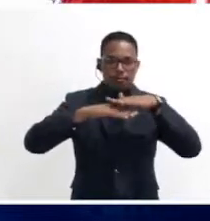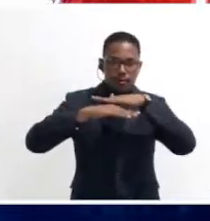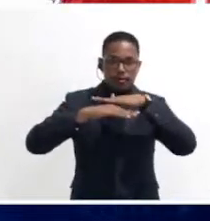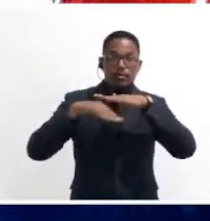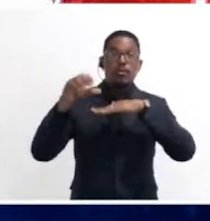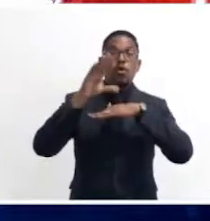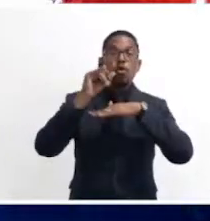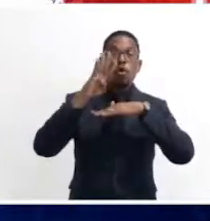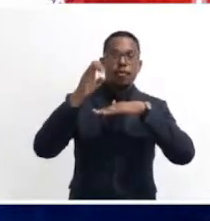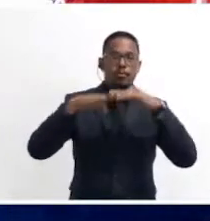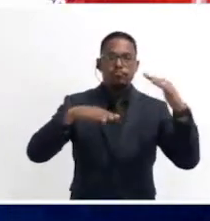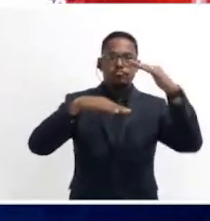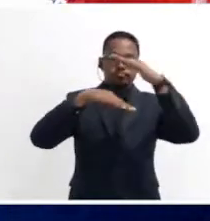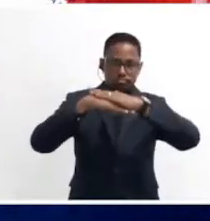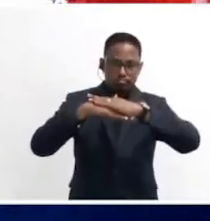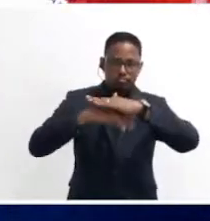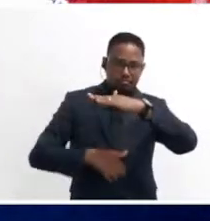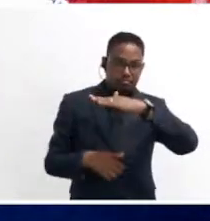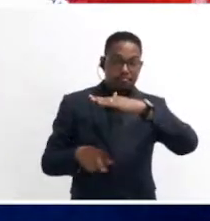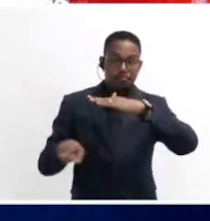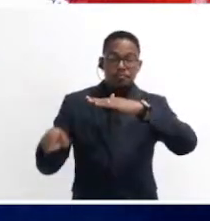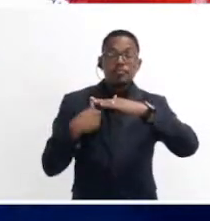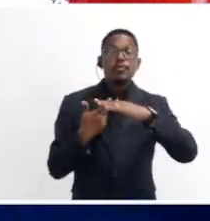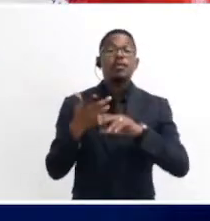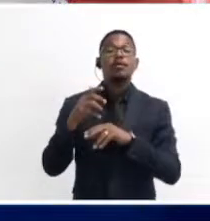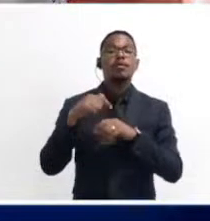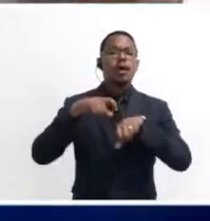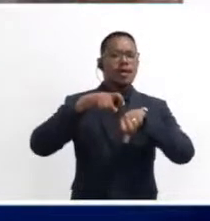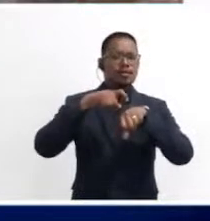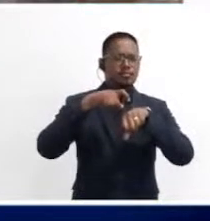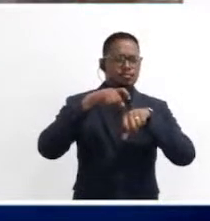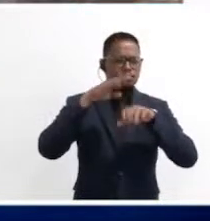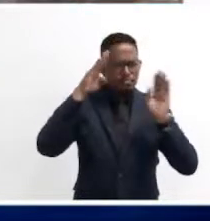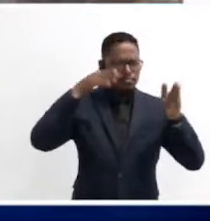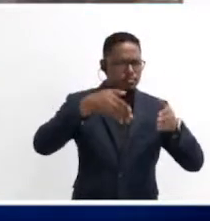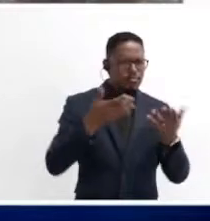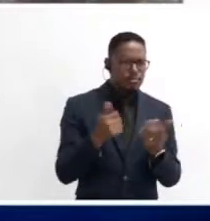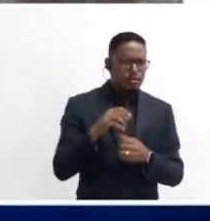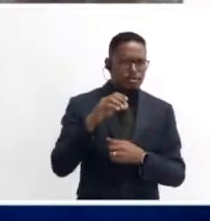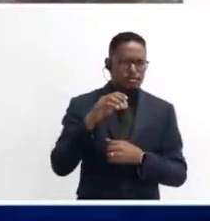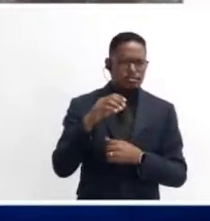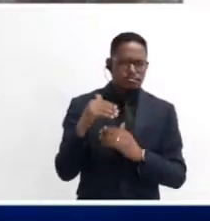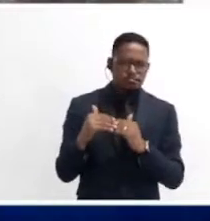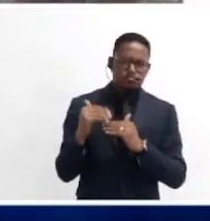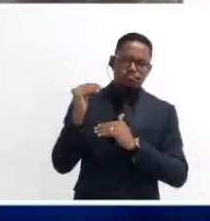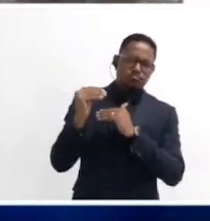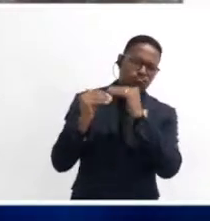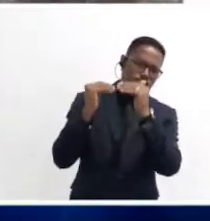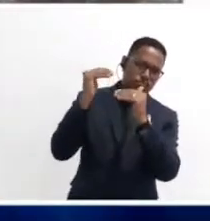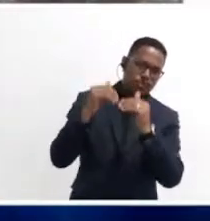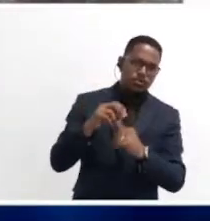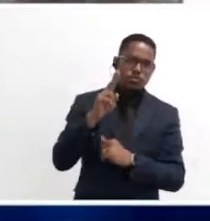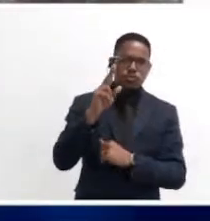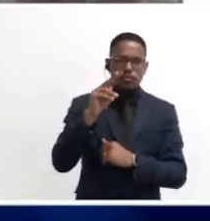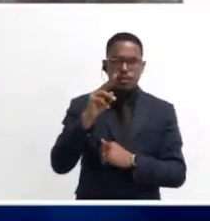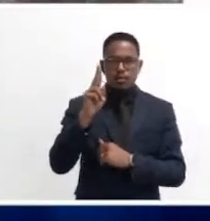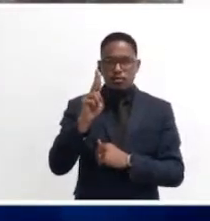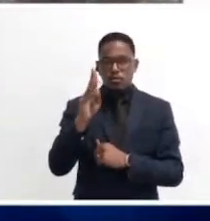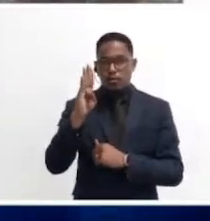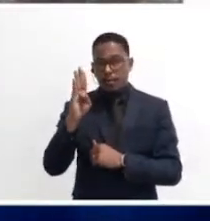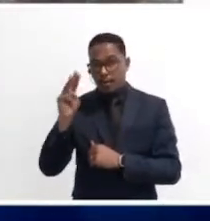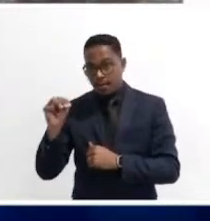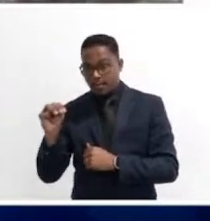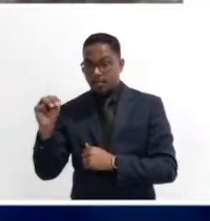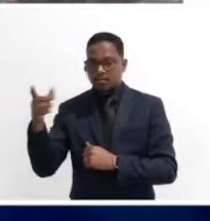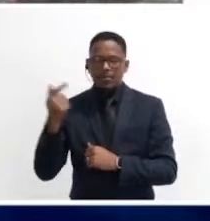Just in terms of scale, these UBM is very, very thin in comparison to the scale of the bump.